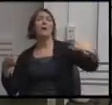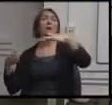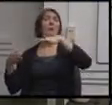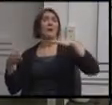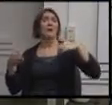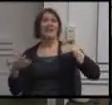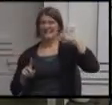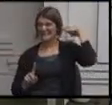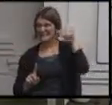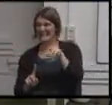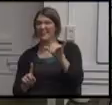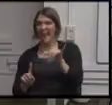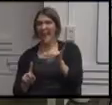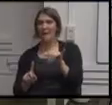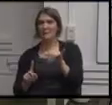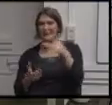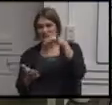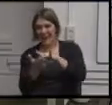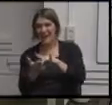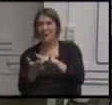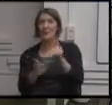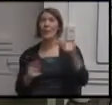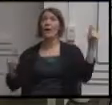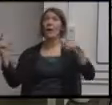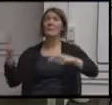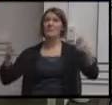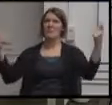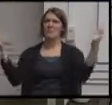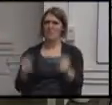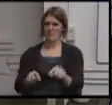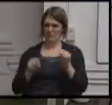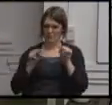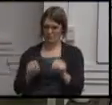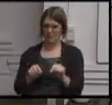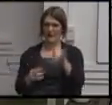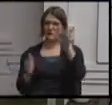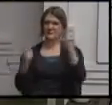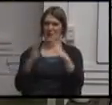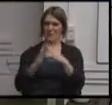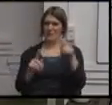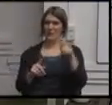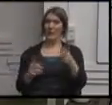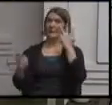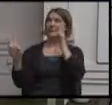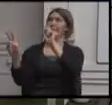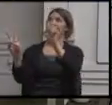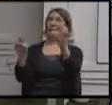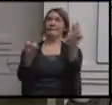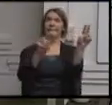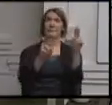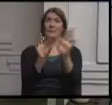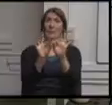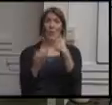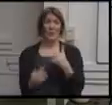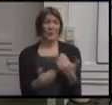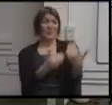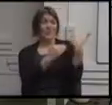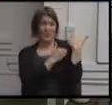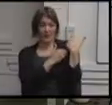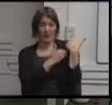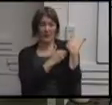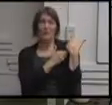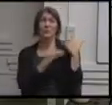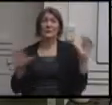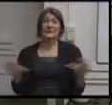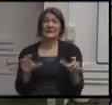the heartbeat, it is the place when people come to visit Brattleboro, it is the place that they are impressed by, and our job is to make sure that they remain impressed by